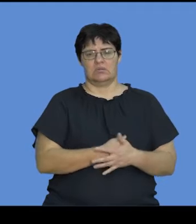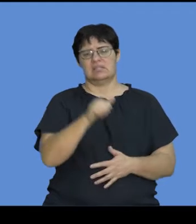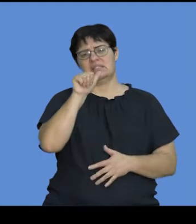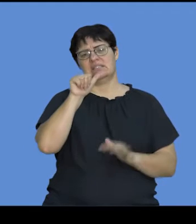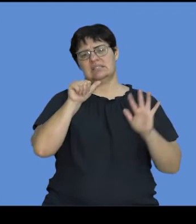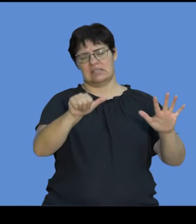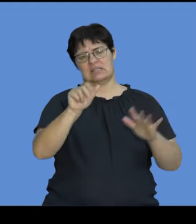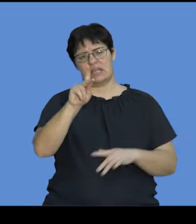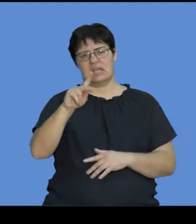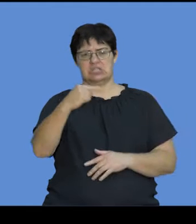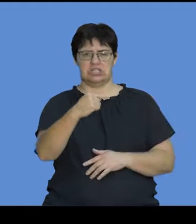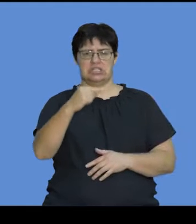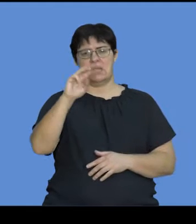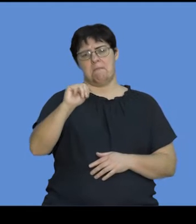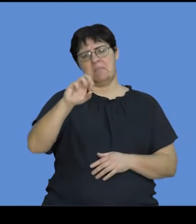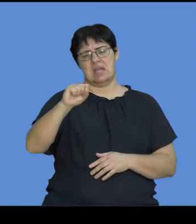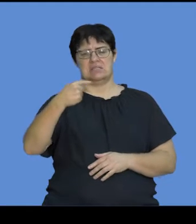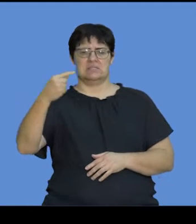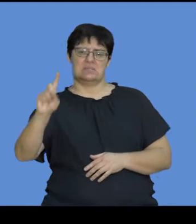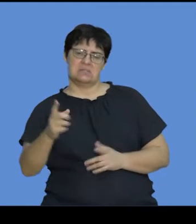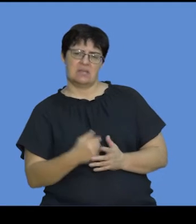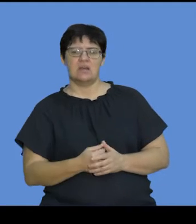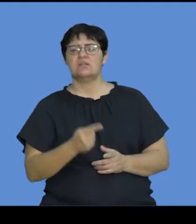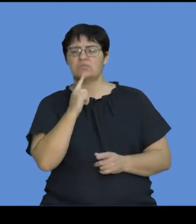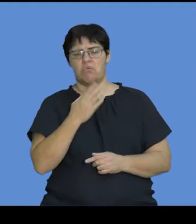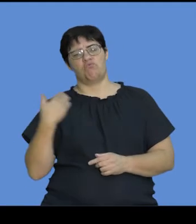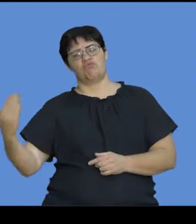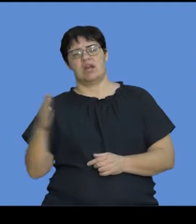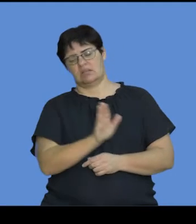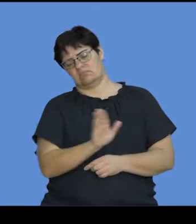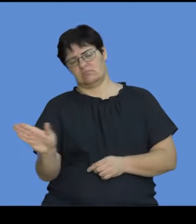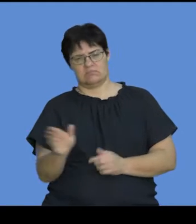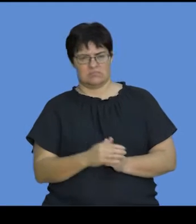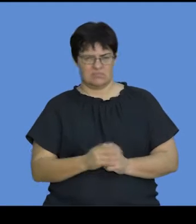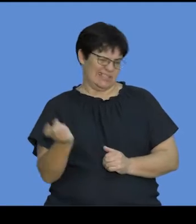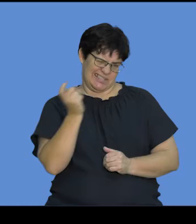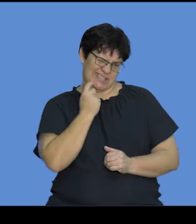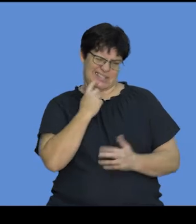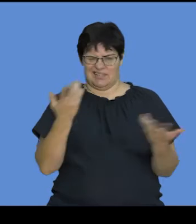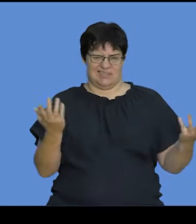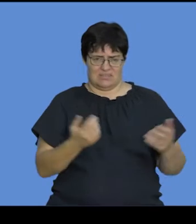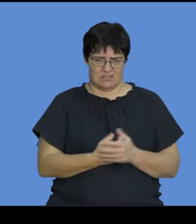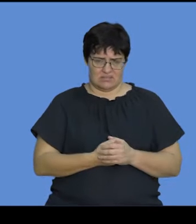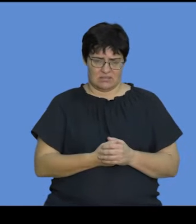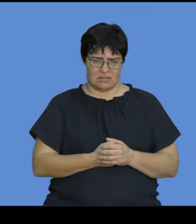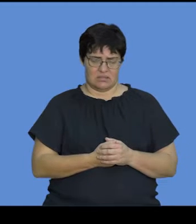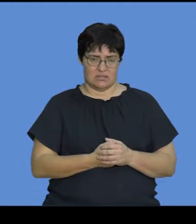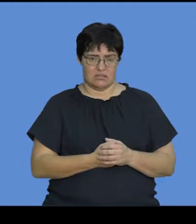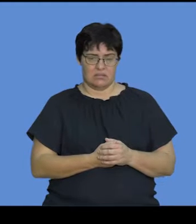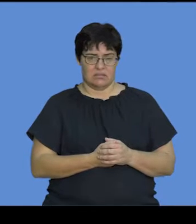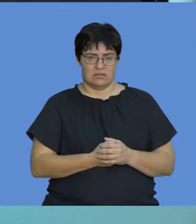kilogram meters per second, and we're going to say it's going to the right. That's easy enough, but